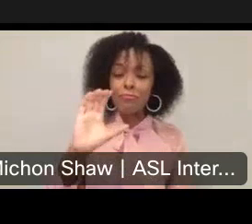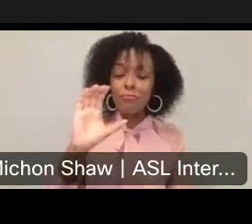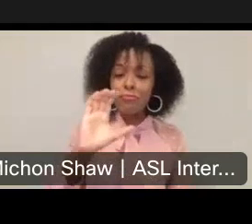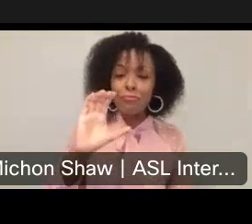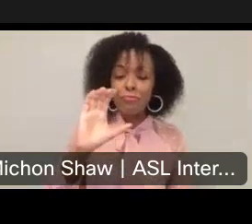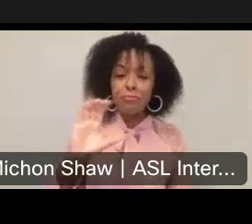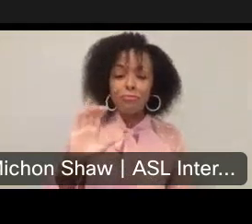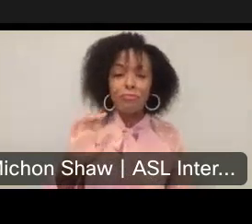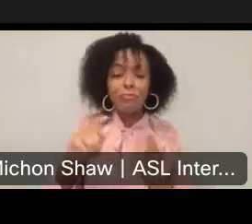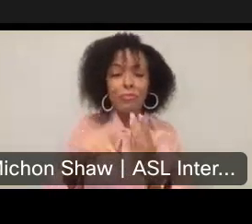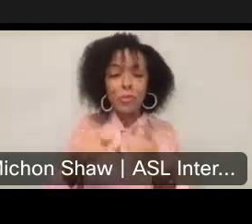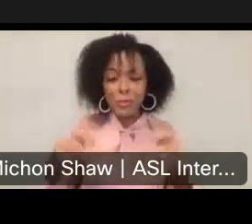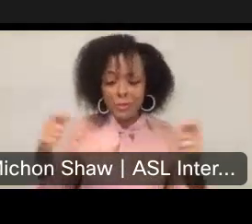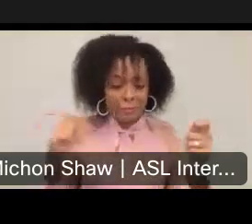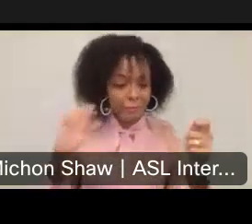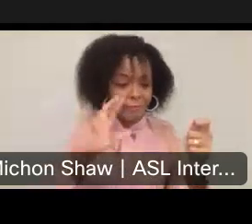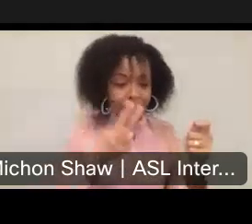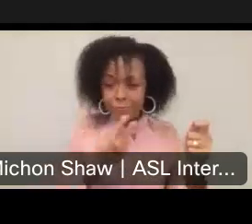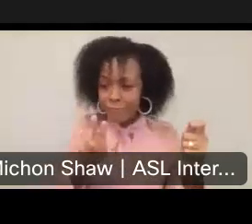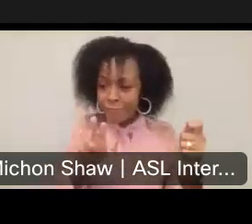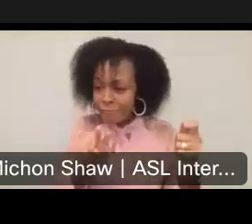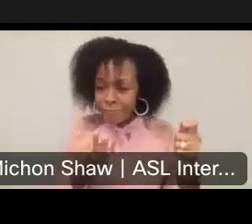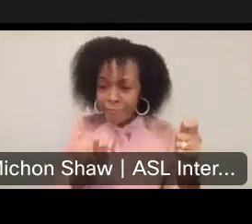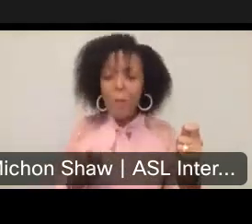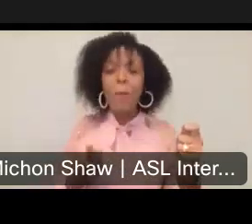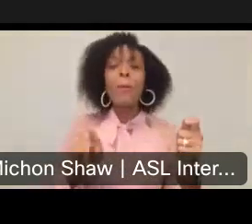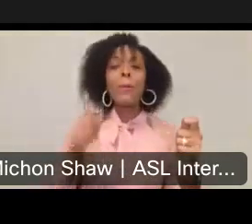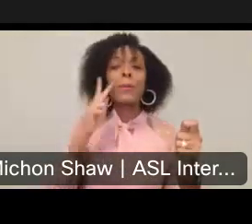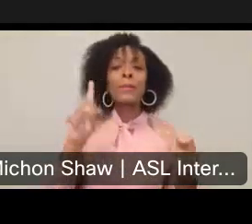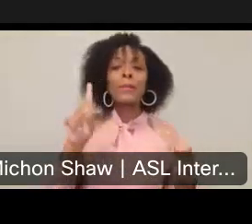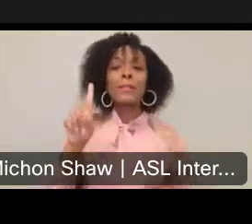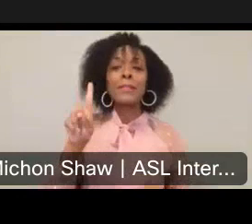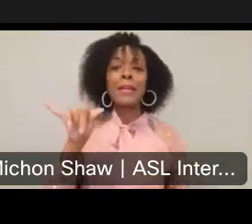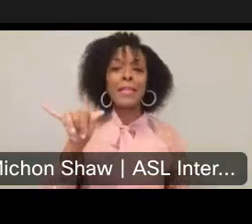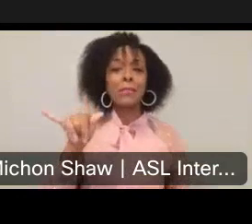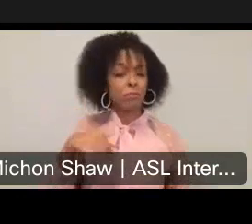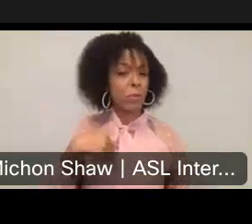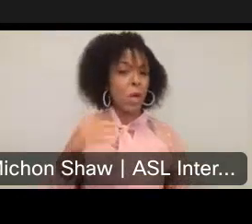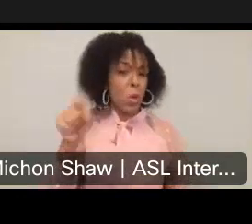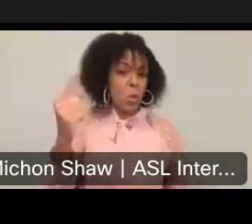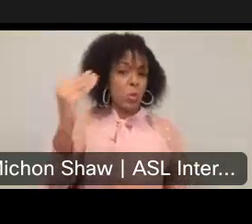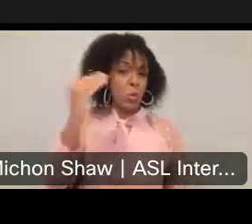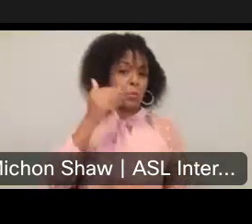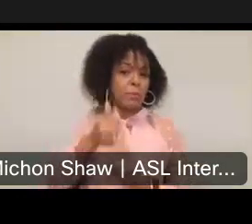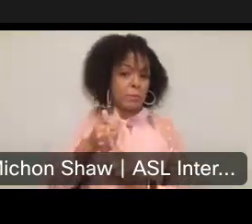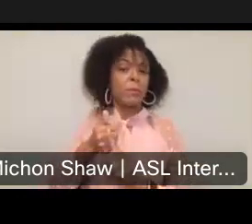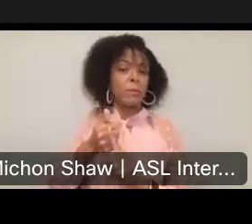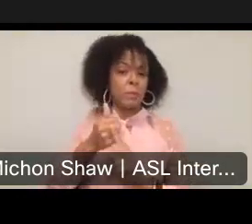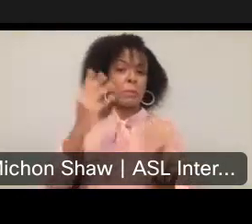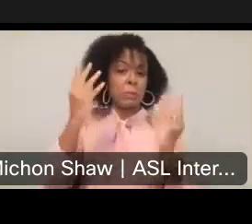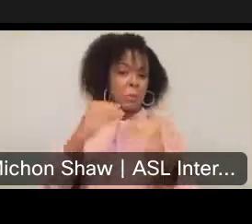classified ads, I did see Dudley. And the only thing I knew about Dudley at the time is that it was a beauty salon, and I knew I didn't know how to do hair.